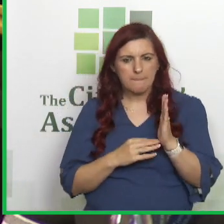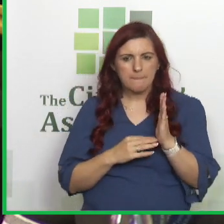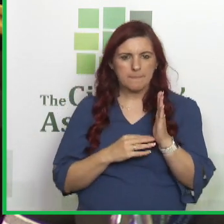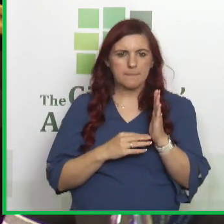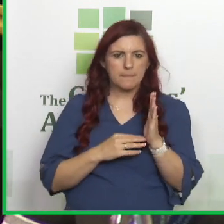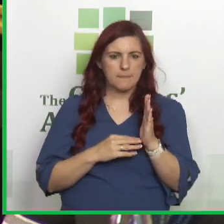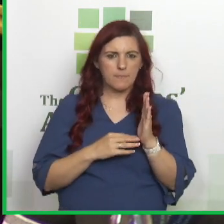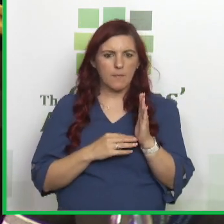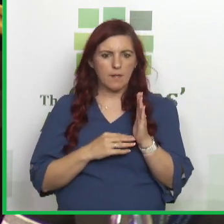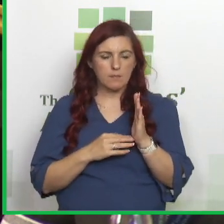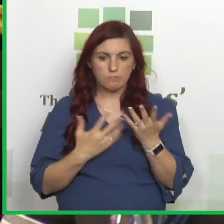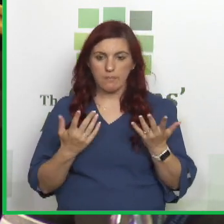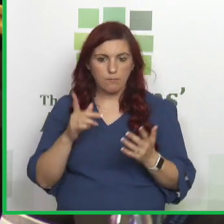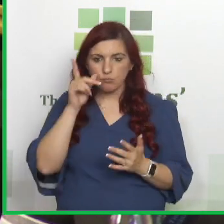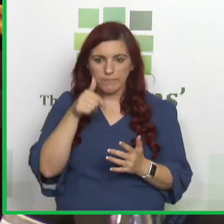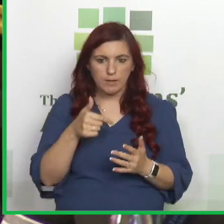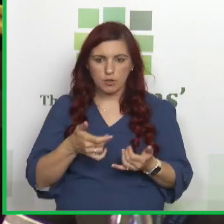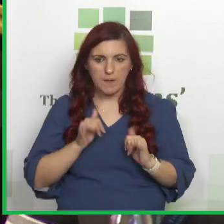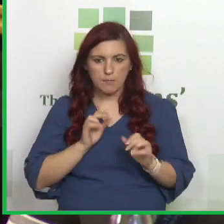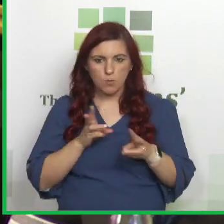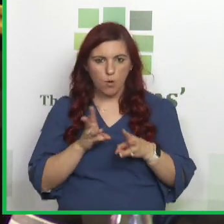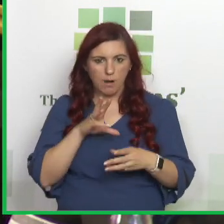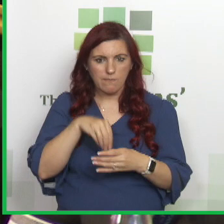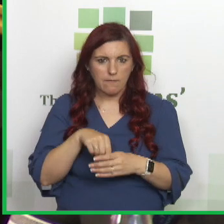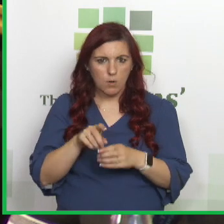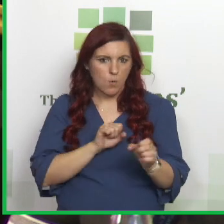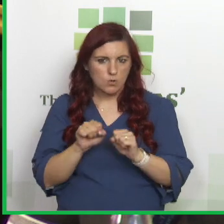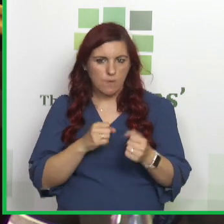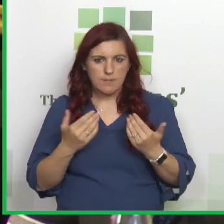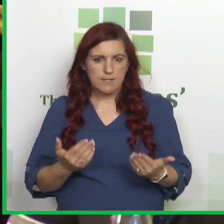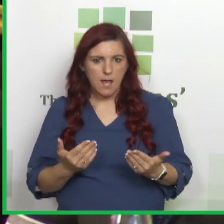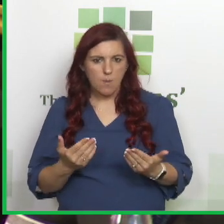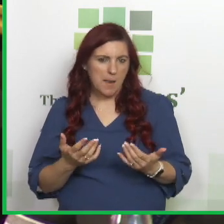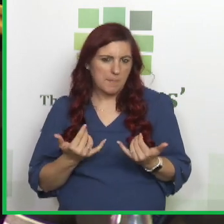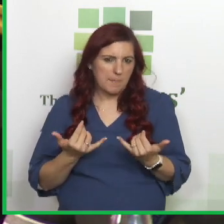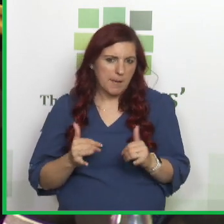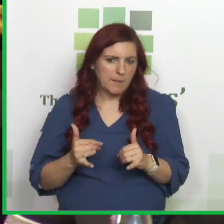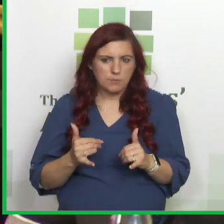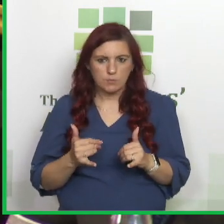yeah, it's just a privilege to be able to be working within those services now and to maybe offer